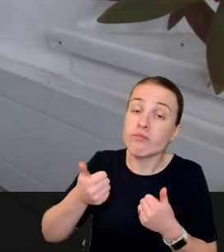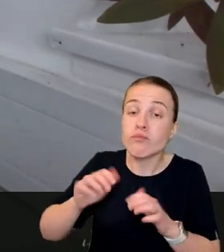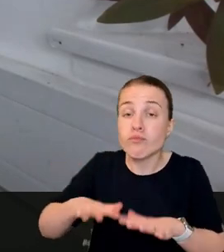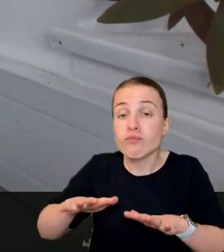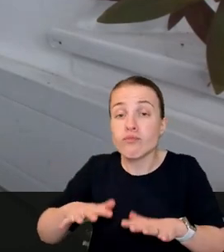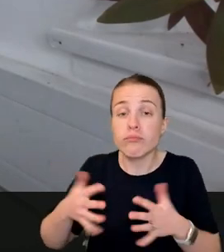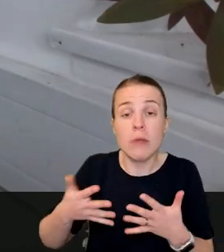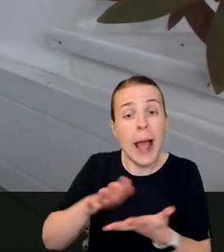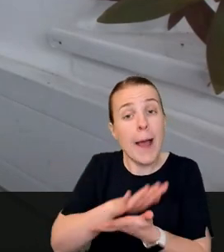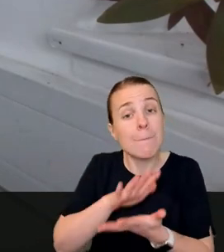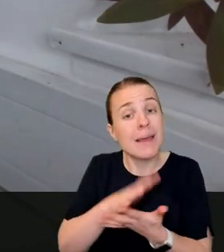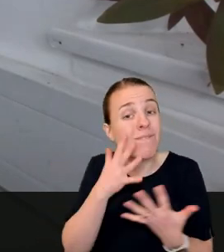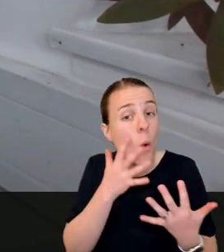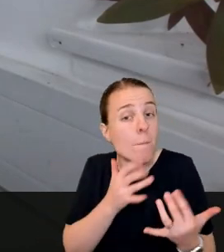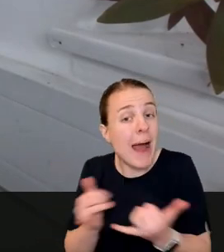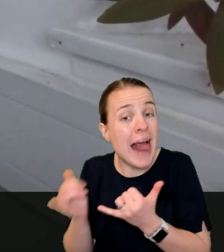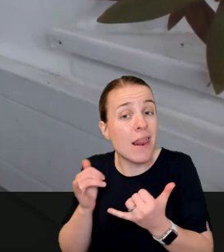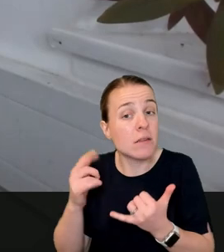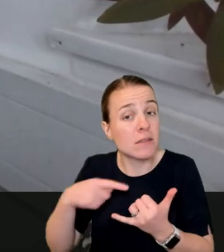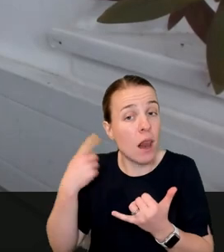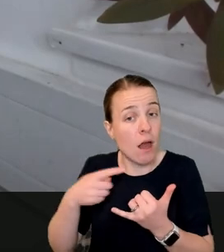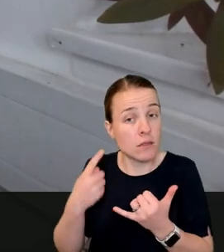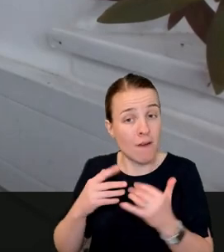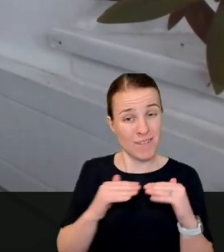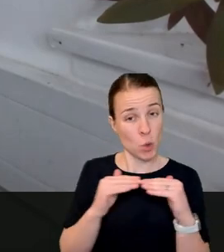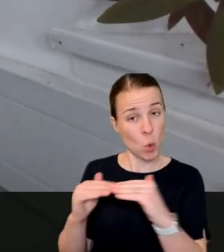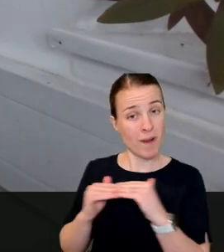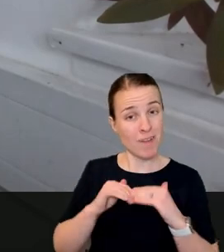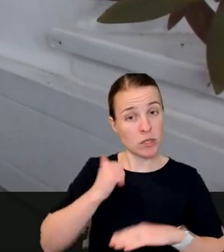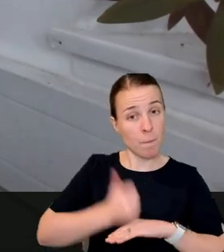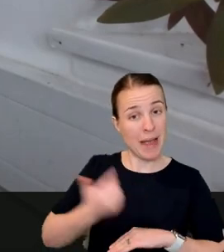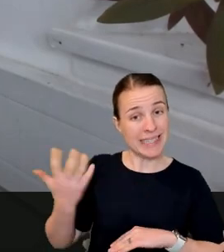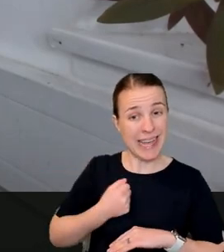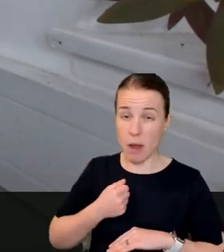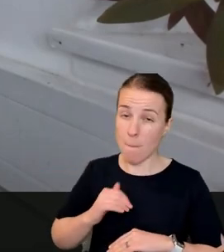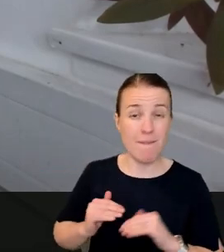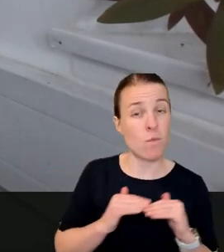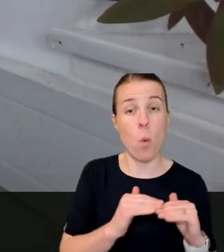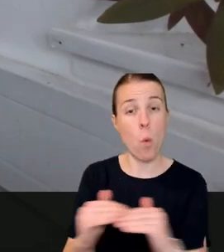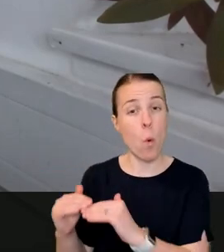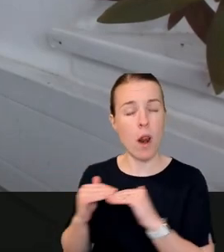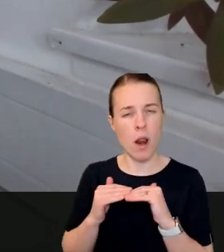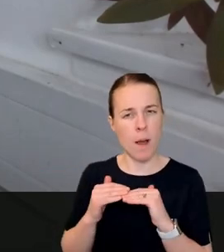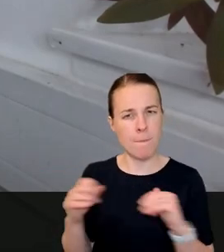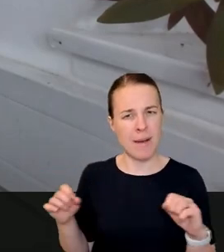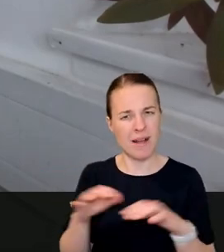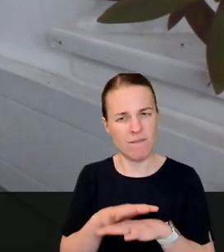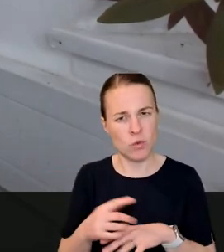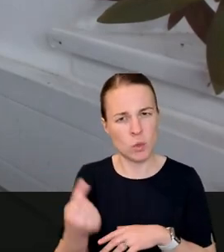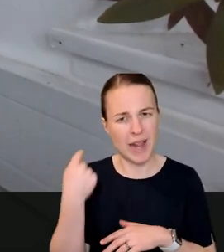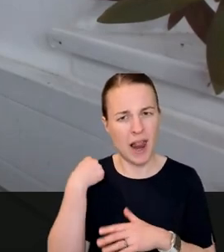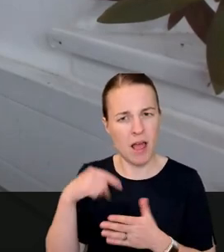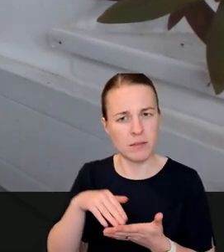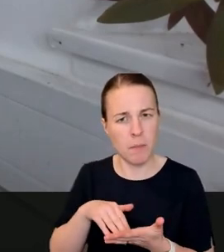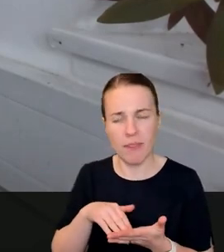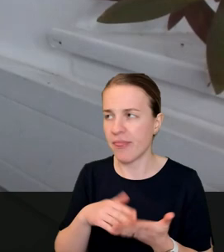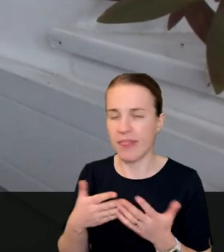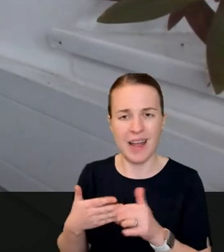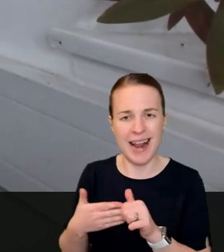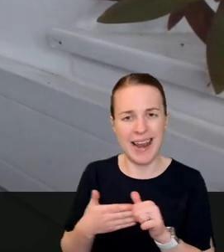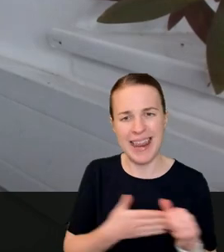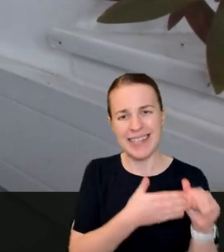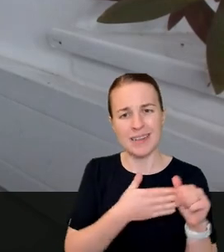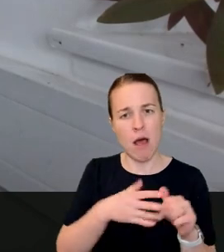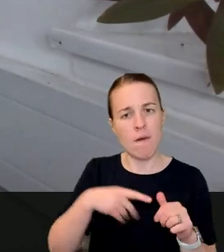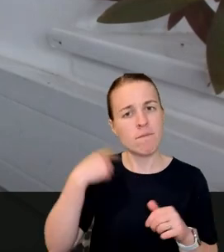pilot to happen in London, and we need to have that conversation. But I was very confused last month when the leader of London Labour said